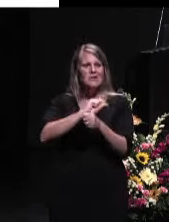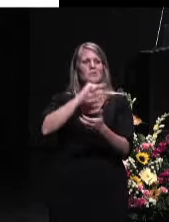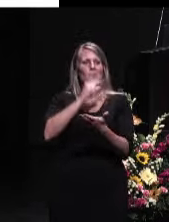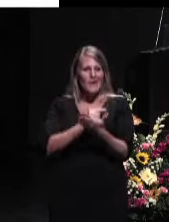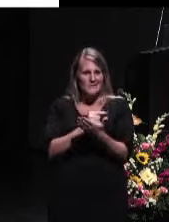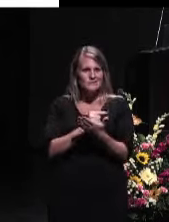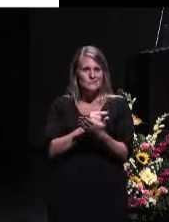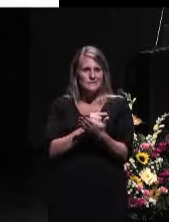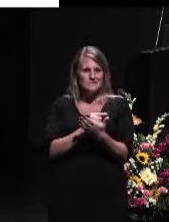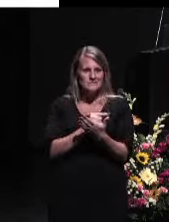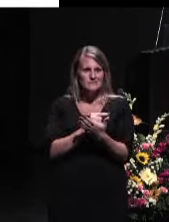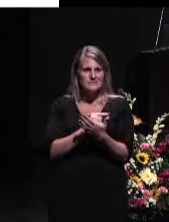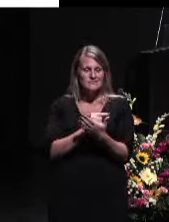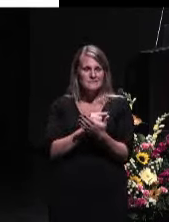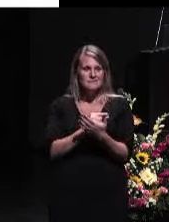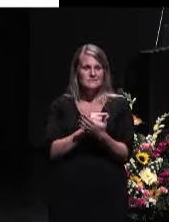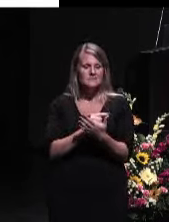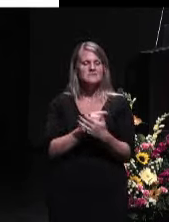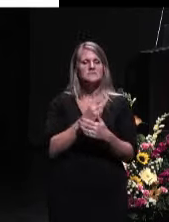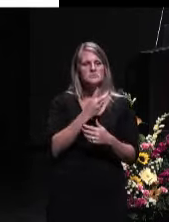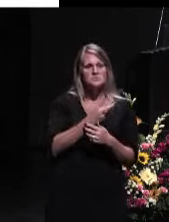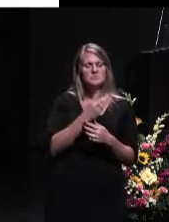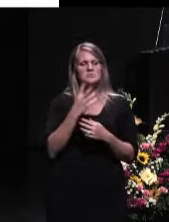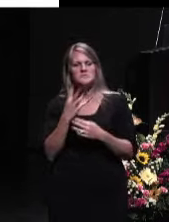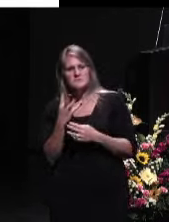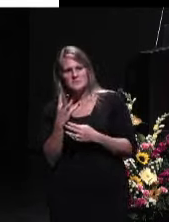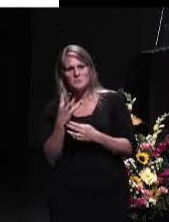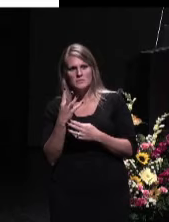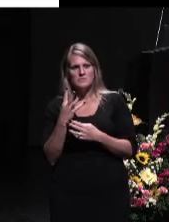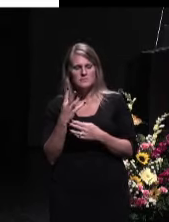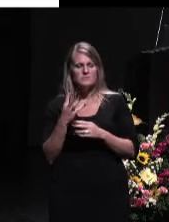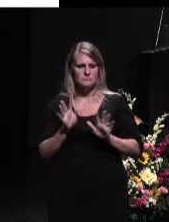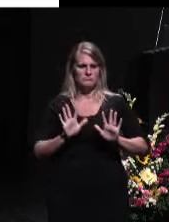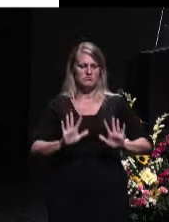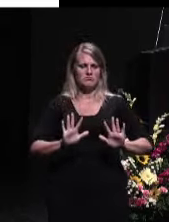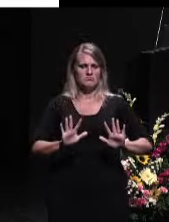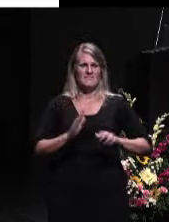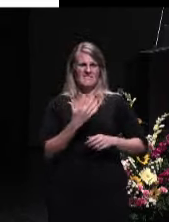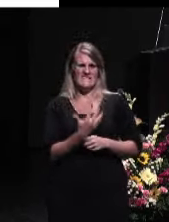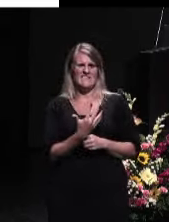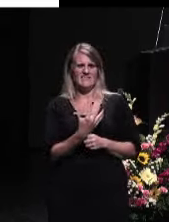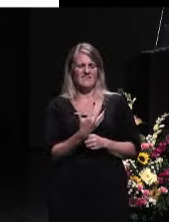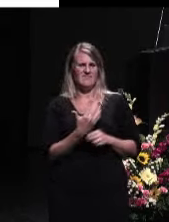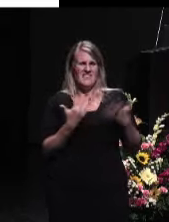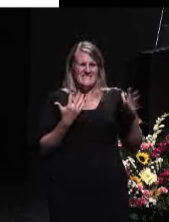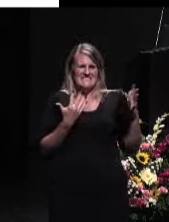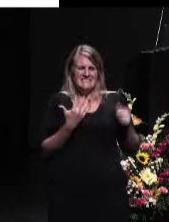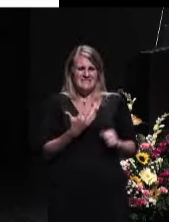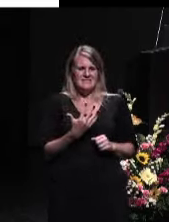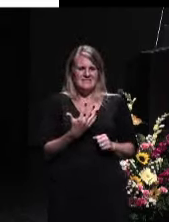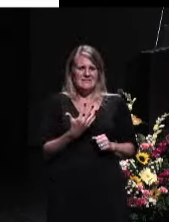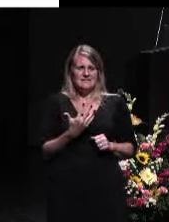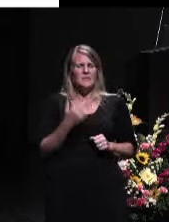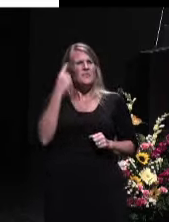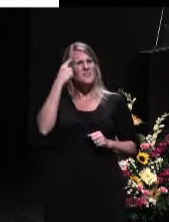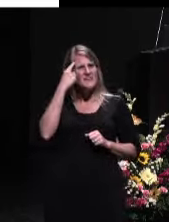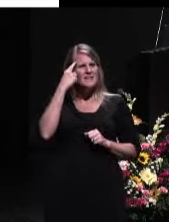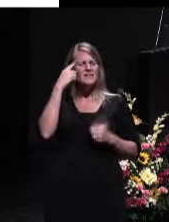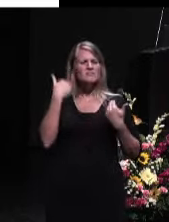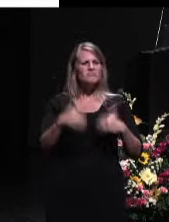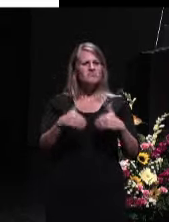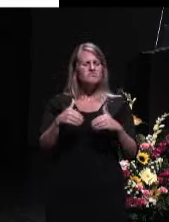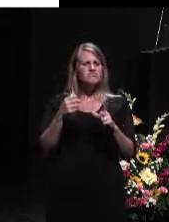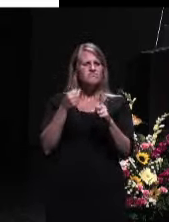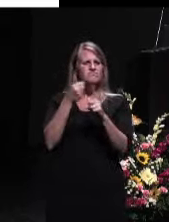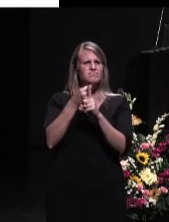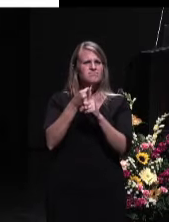giving the two-year students 4 years beyond, and then the four-year students 2 years beyond. So think about what that means and what that contributes to. A